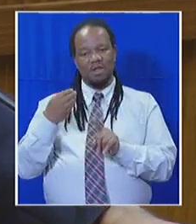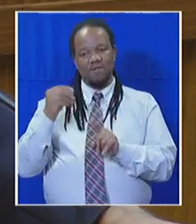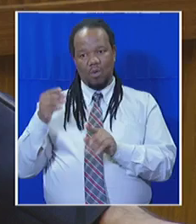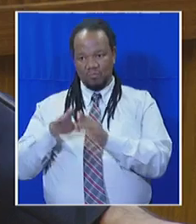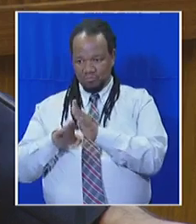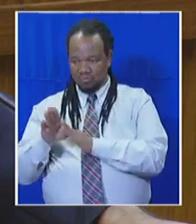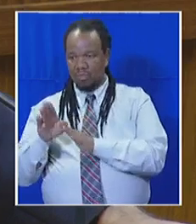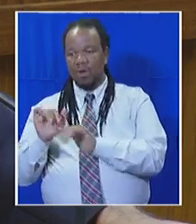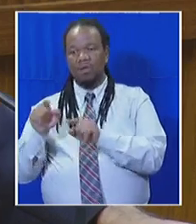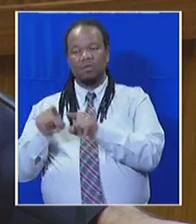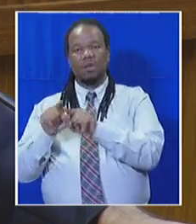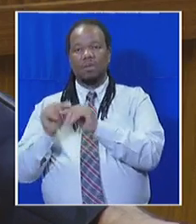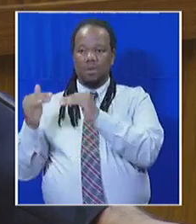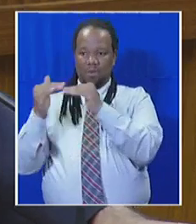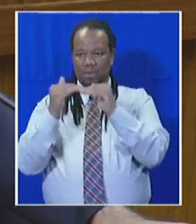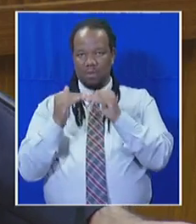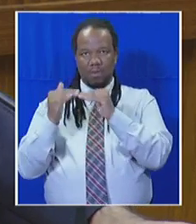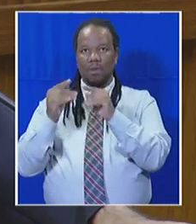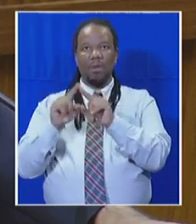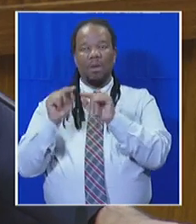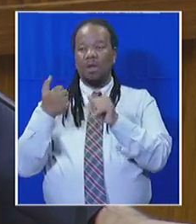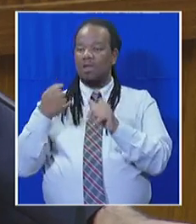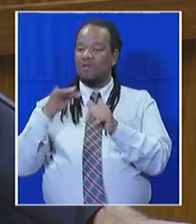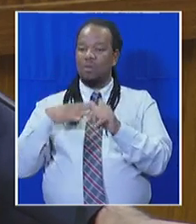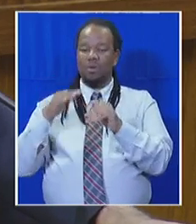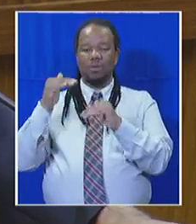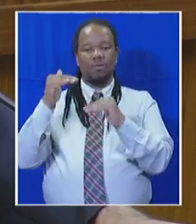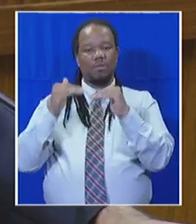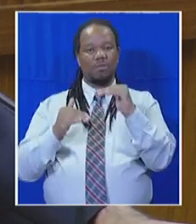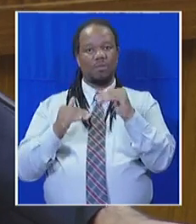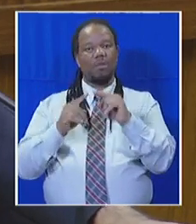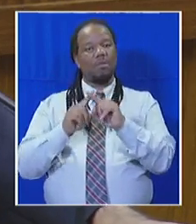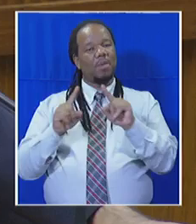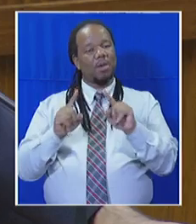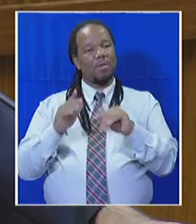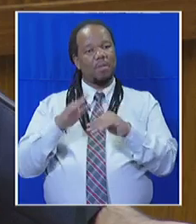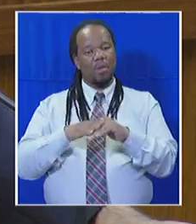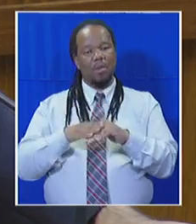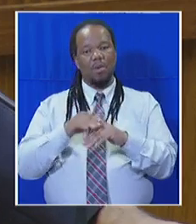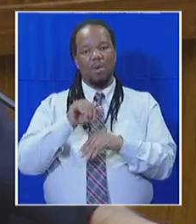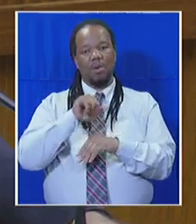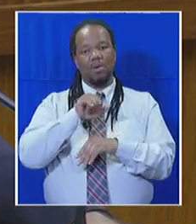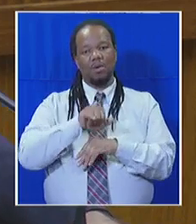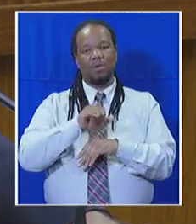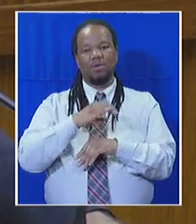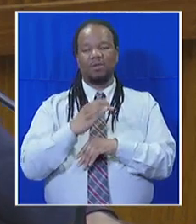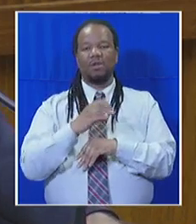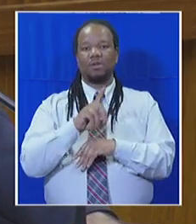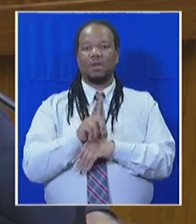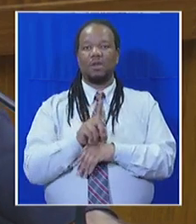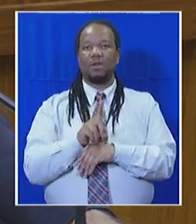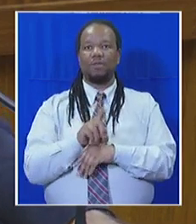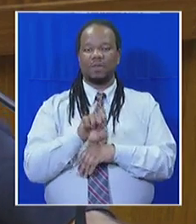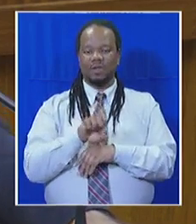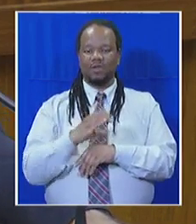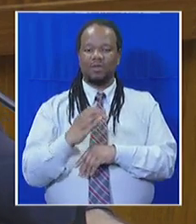social equality, if we are going to even reduce inequalities, we have to invest more in early childhood development. In fact, they threw back to us